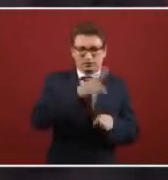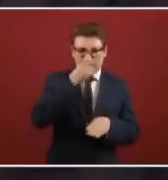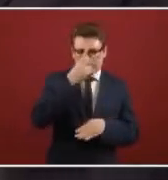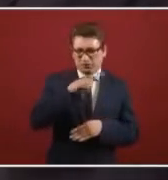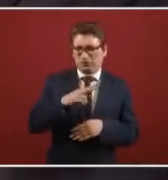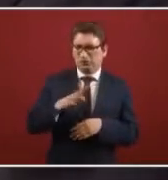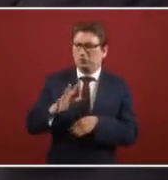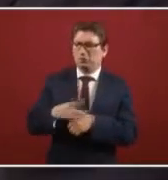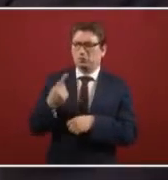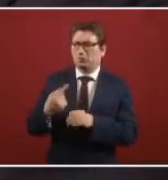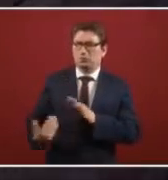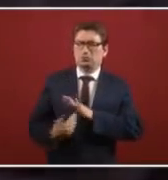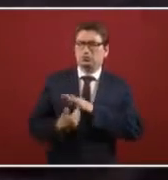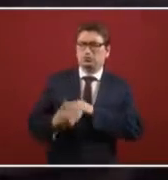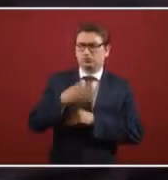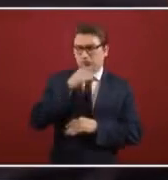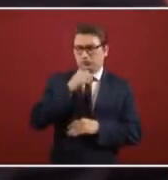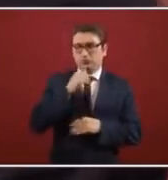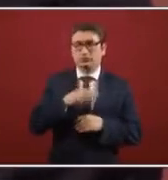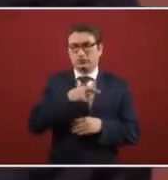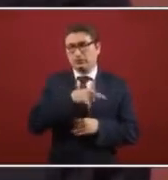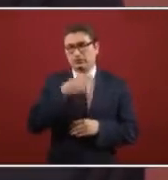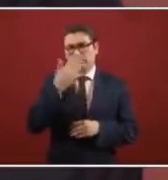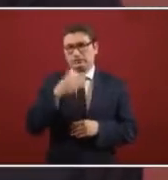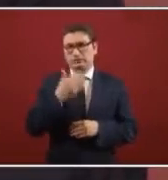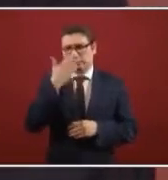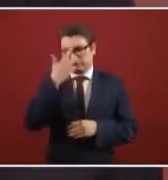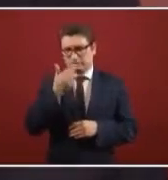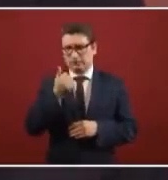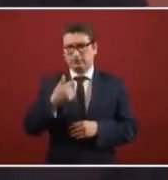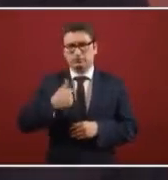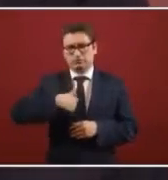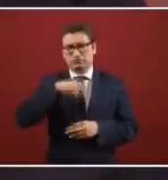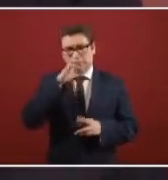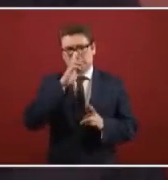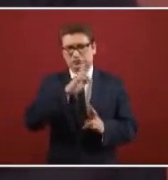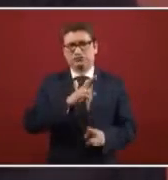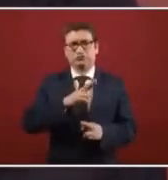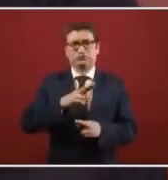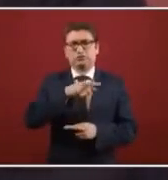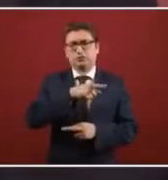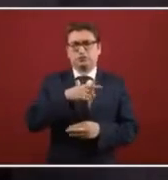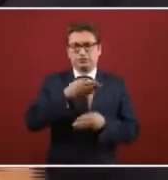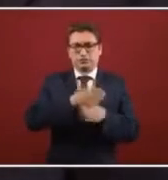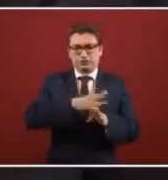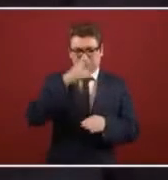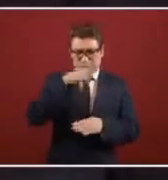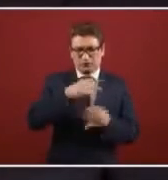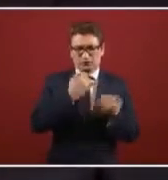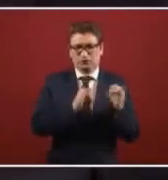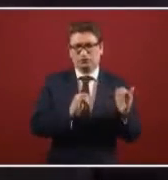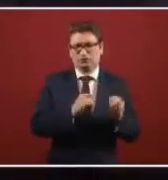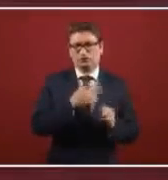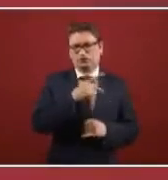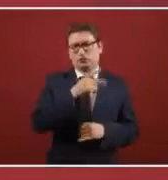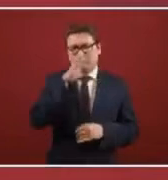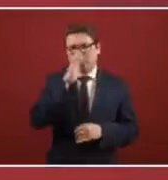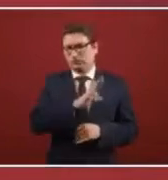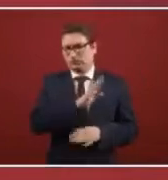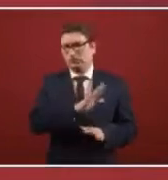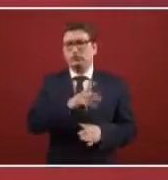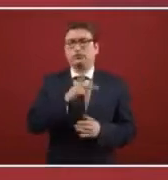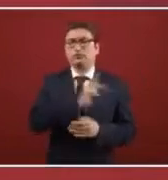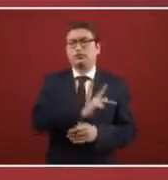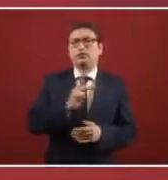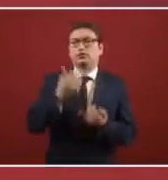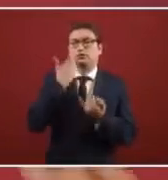of justificación. Mexico, it has justification. Yo soy respetuoso de I'm very respectful of the autonomy of Mexico.